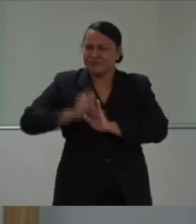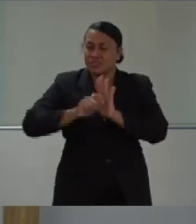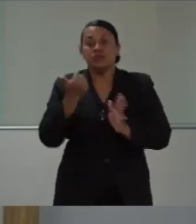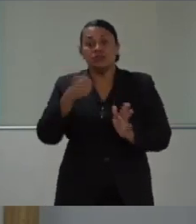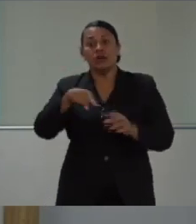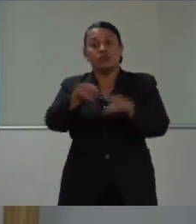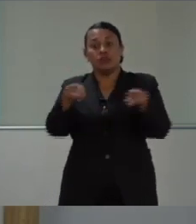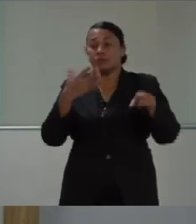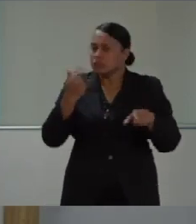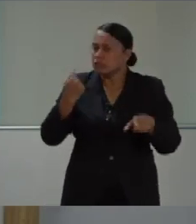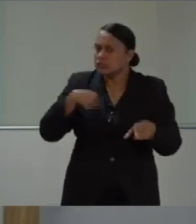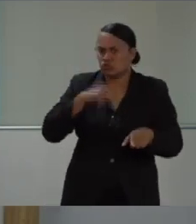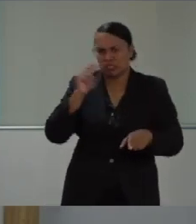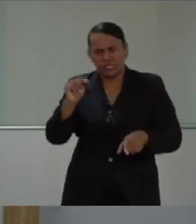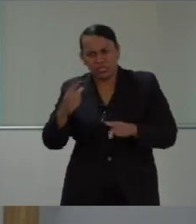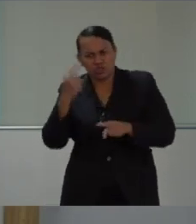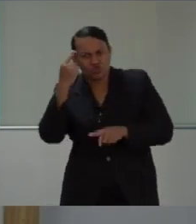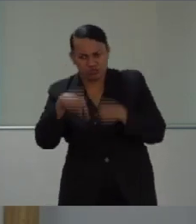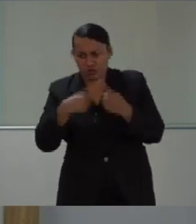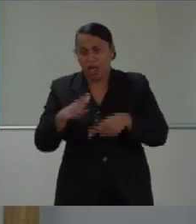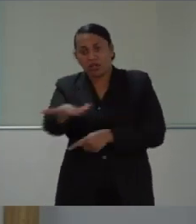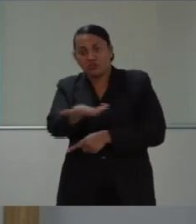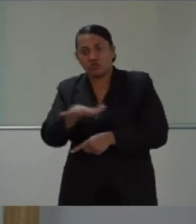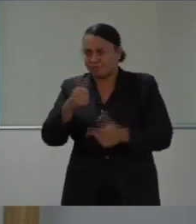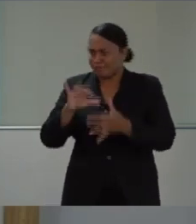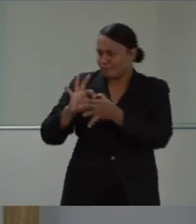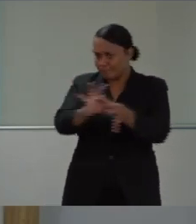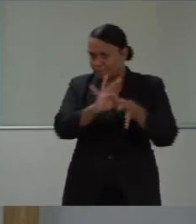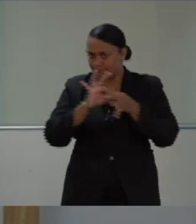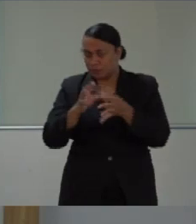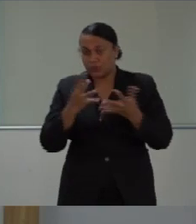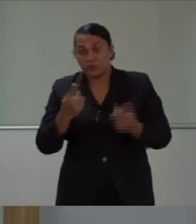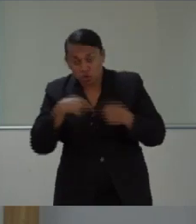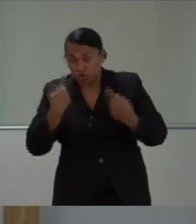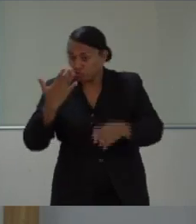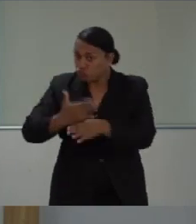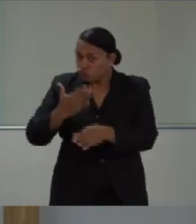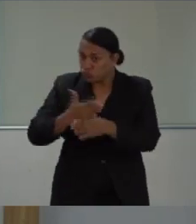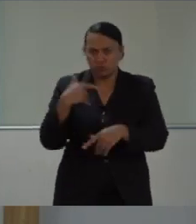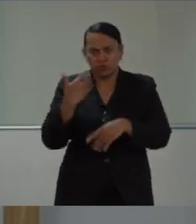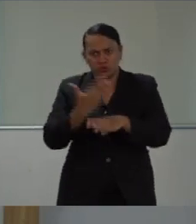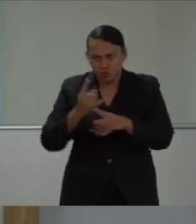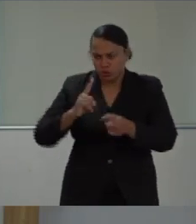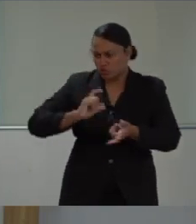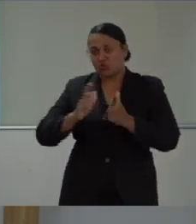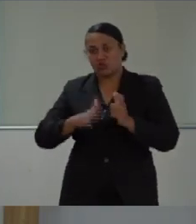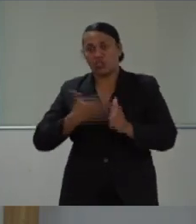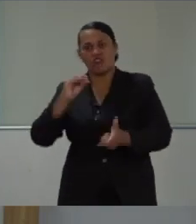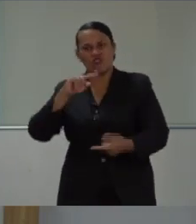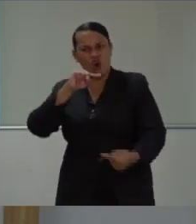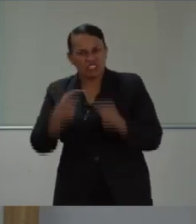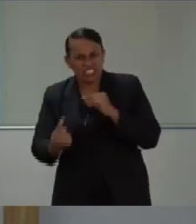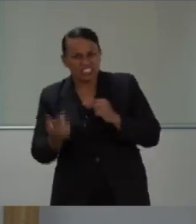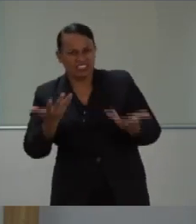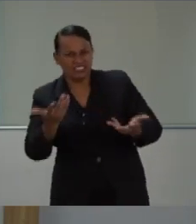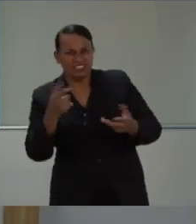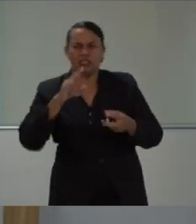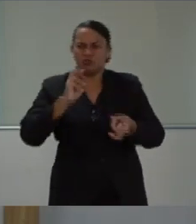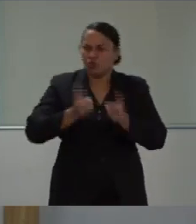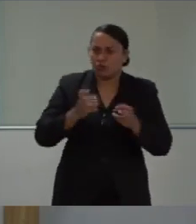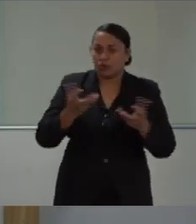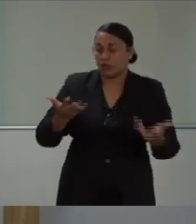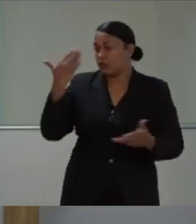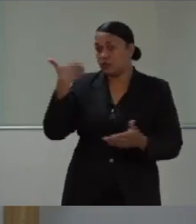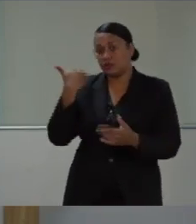stories of solidarity that have emerged from this crisis. This past Saturday, our national